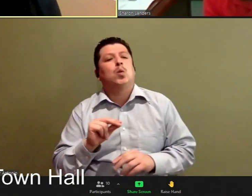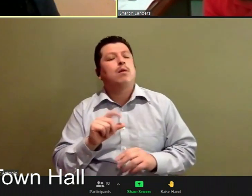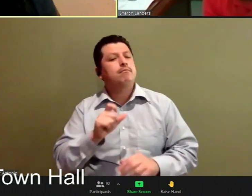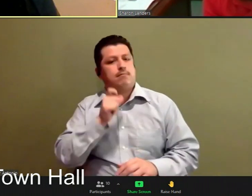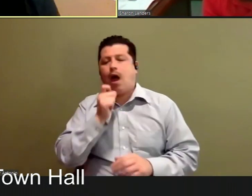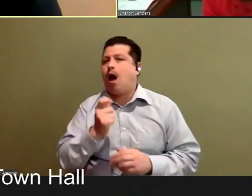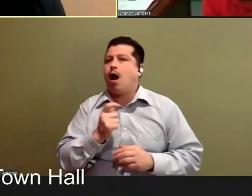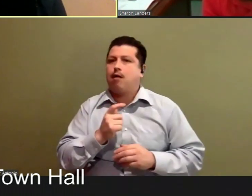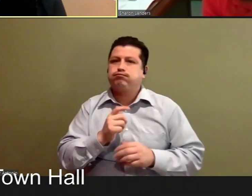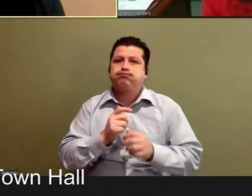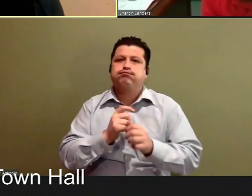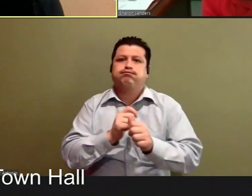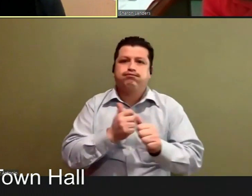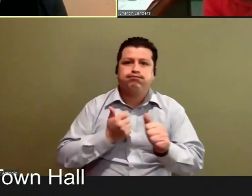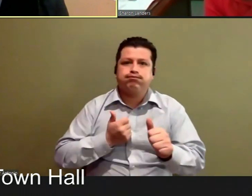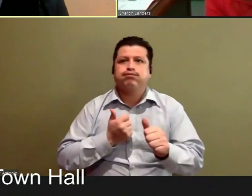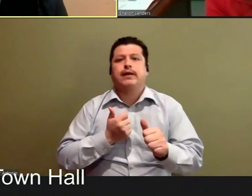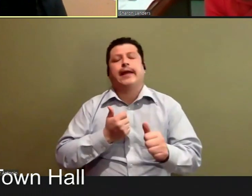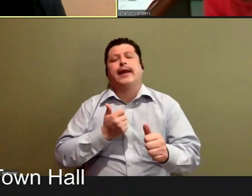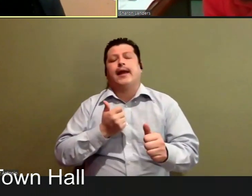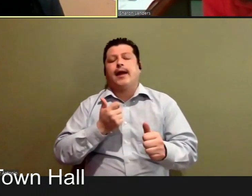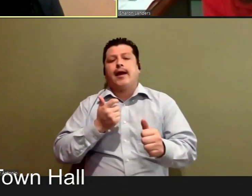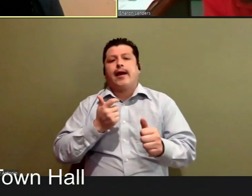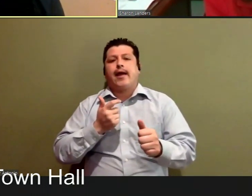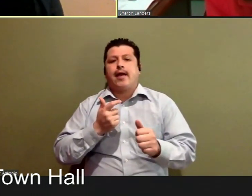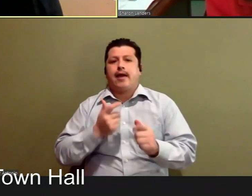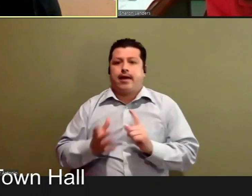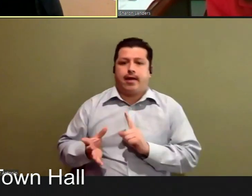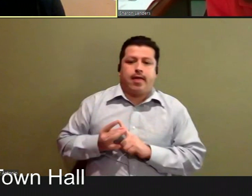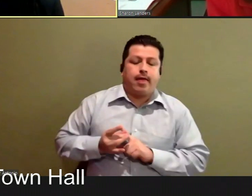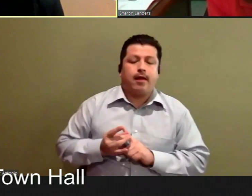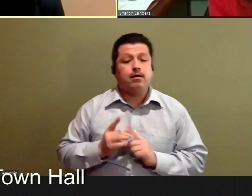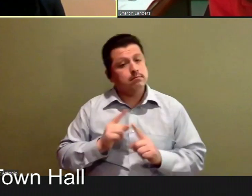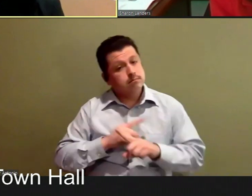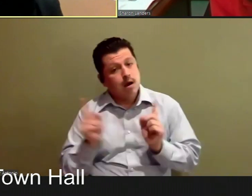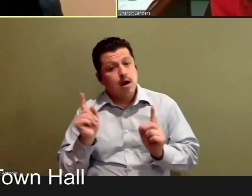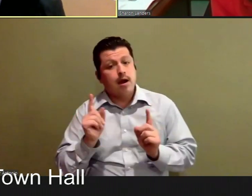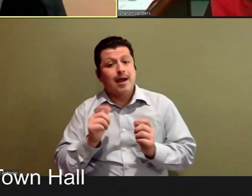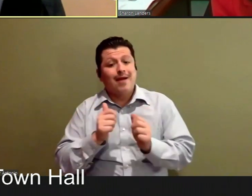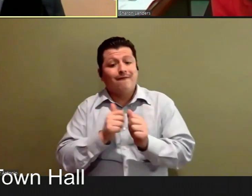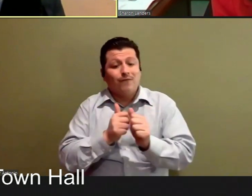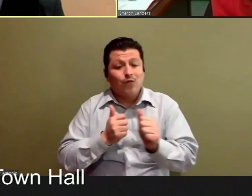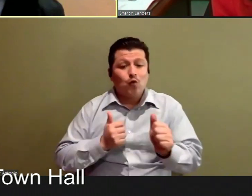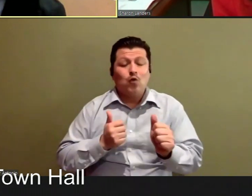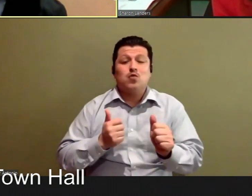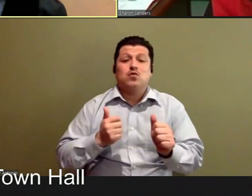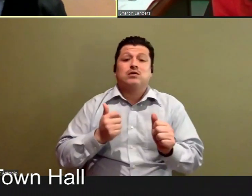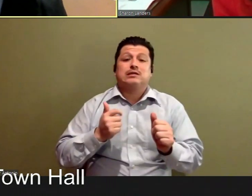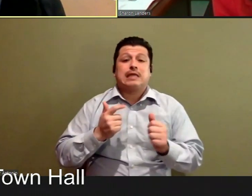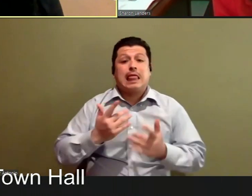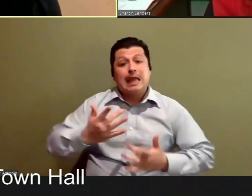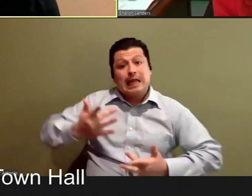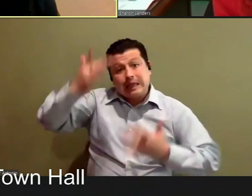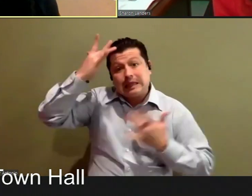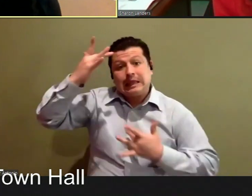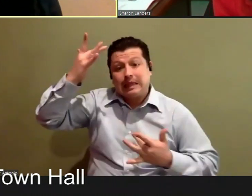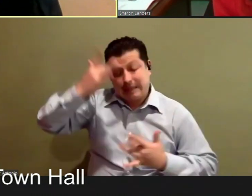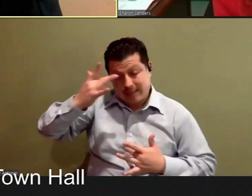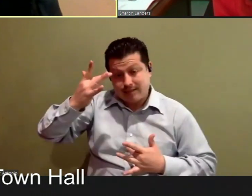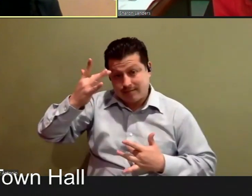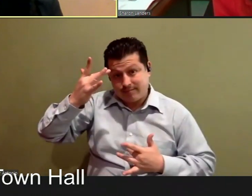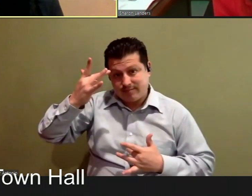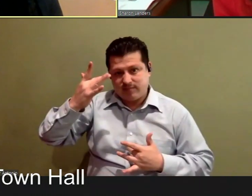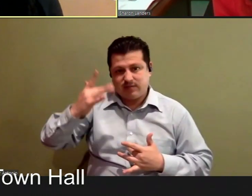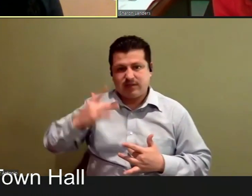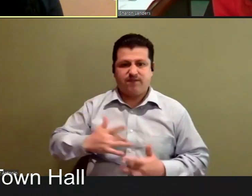you from being hospitalized, from dying. We're hoping that it stops you from spreading it to other people who are vulnerable. And we have studies that